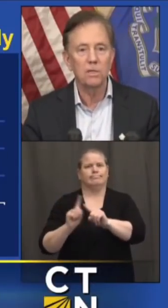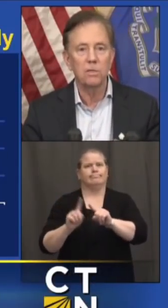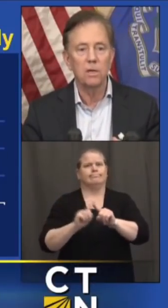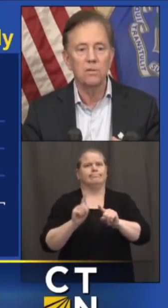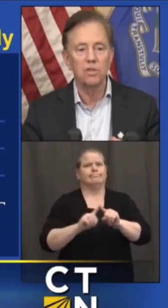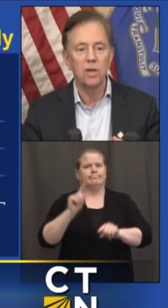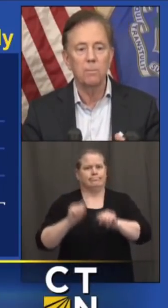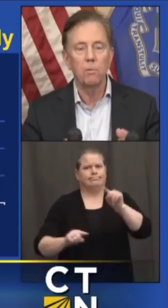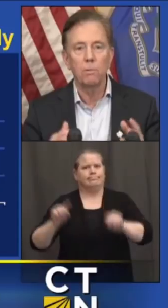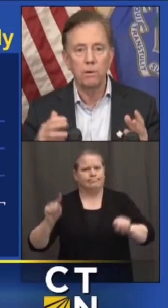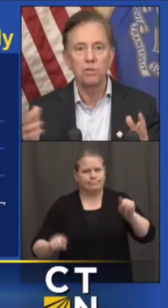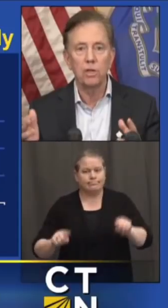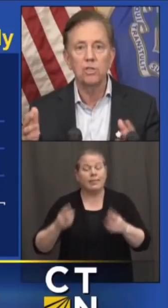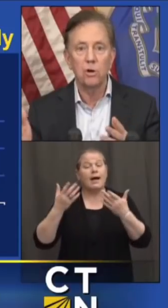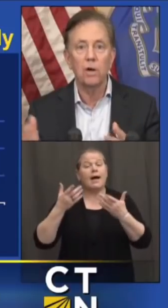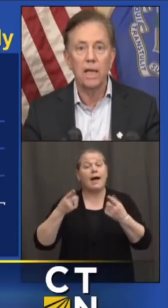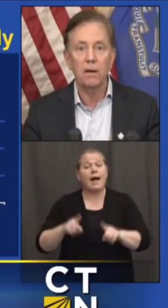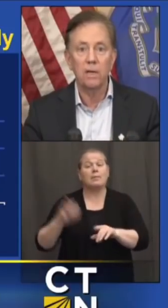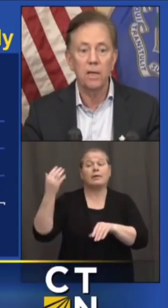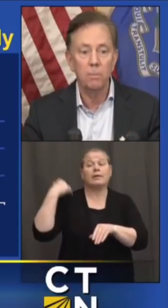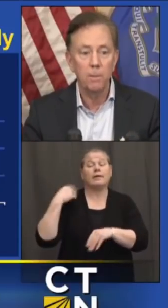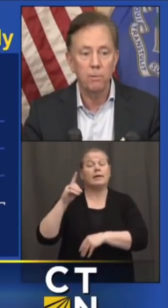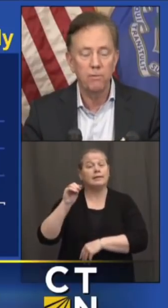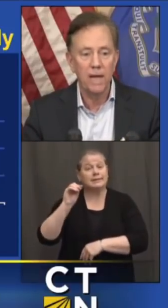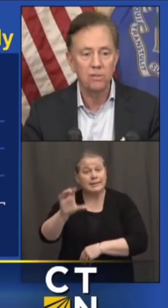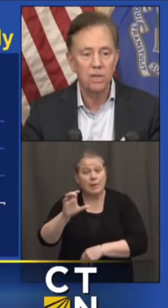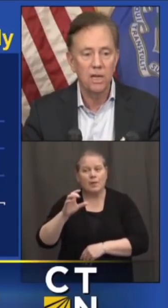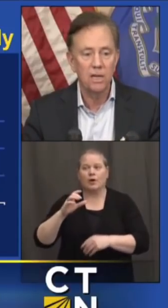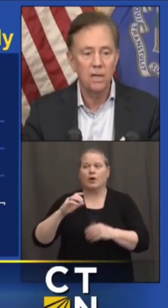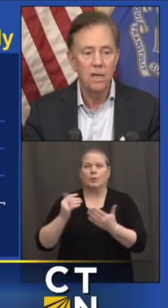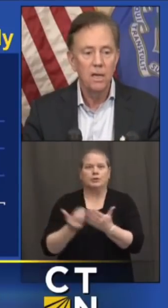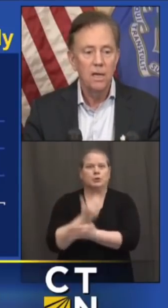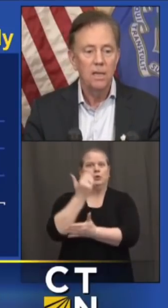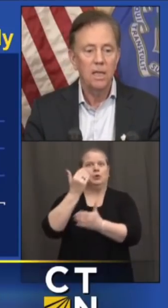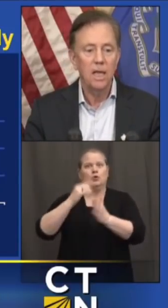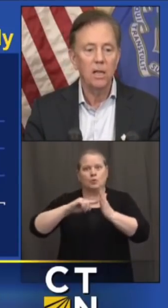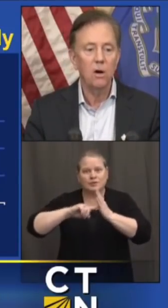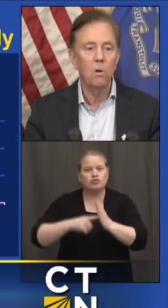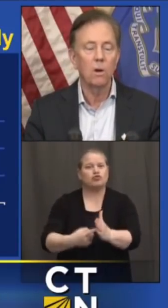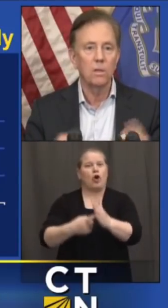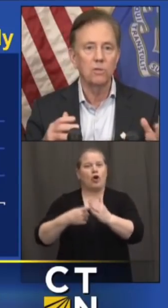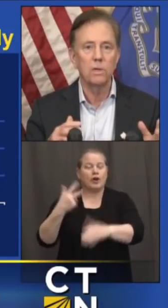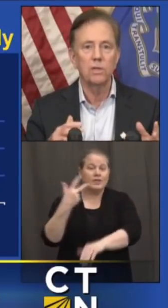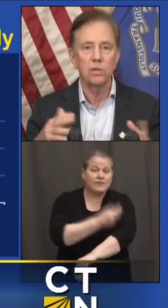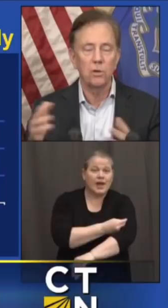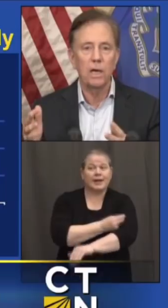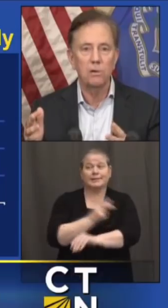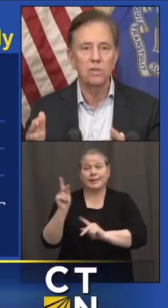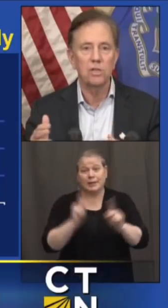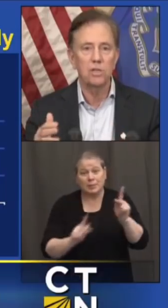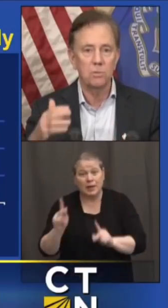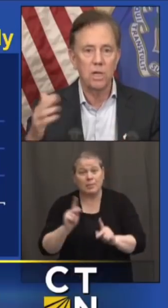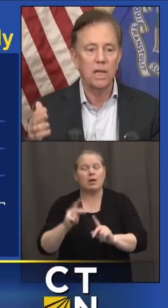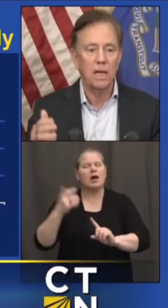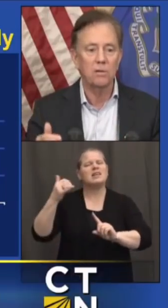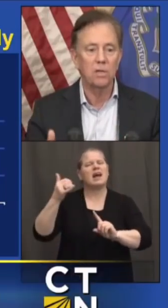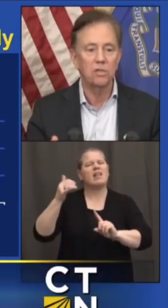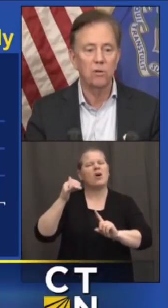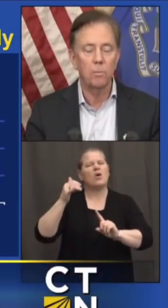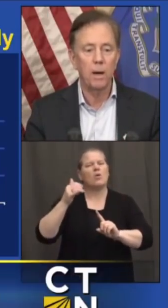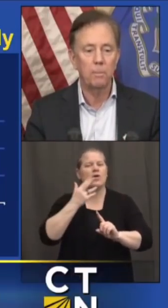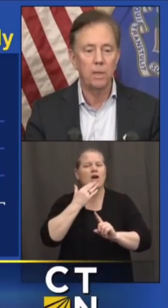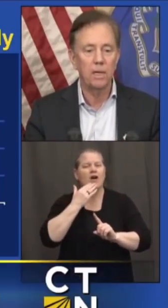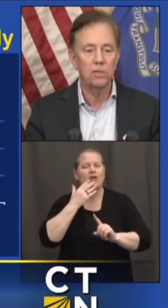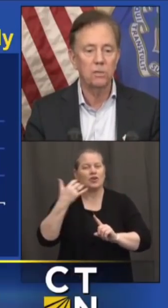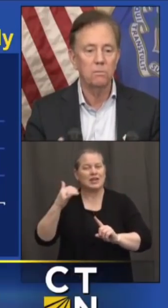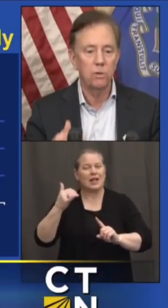middle of December when we were just starting out getting people vaccinated. The yellow are the traditional health systems getting out to the